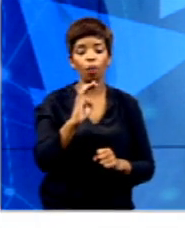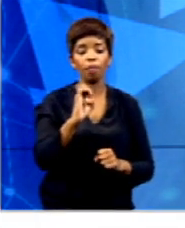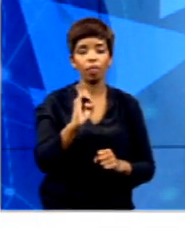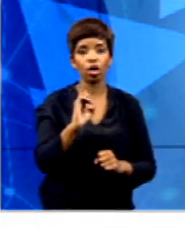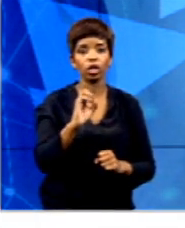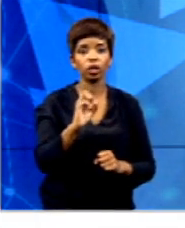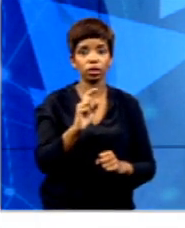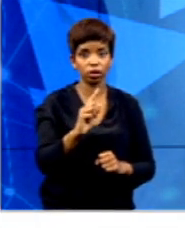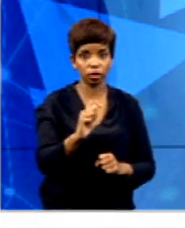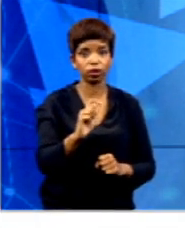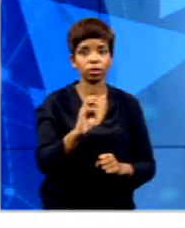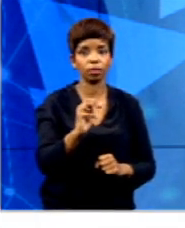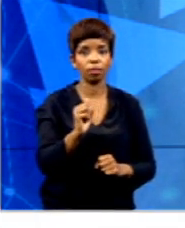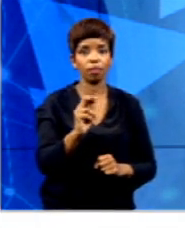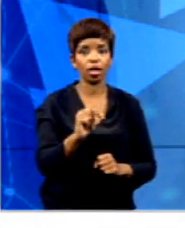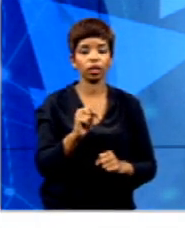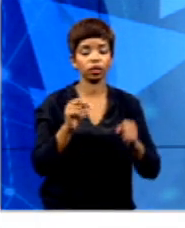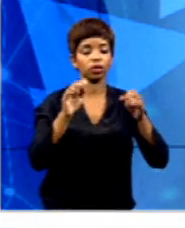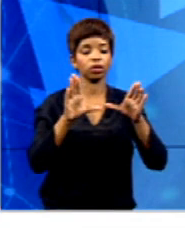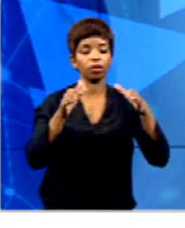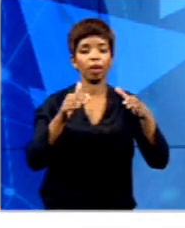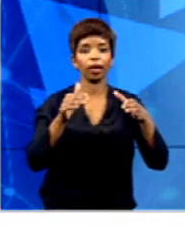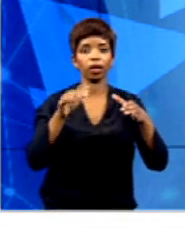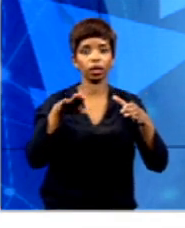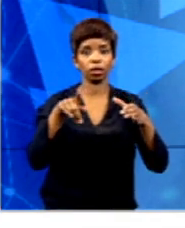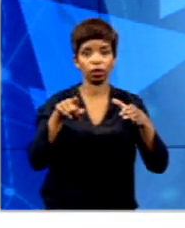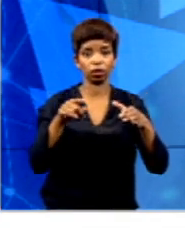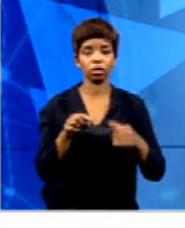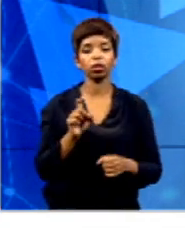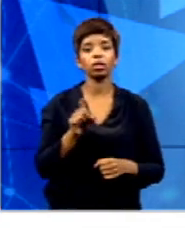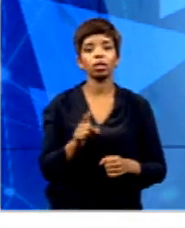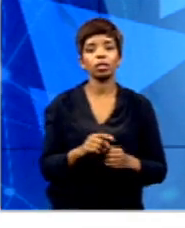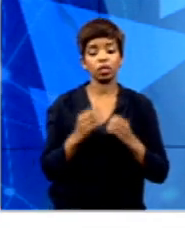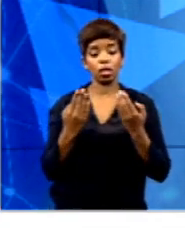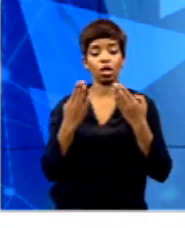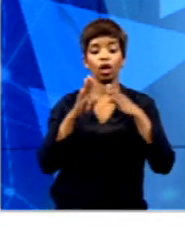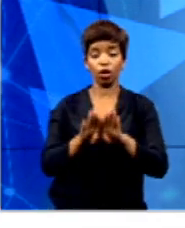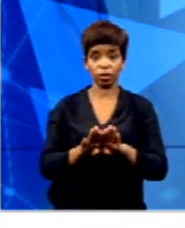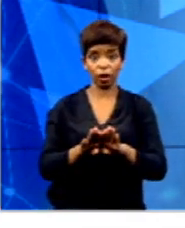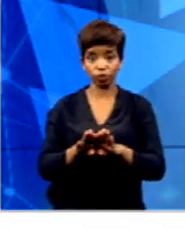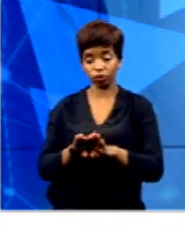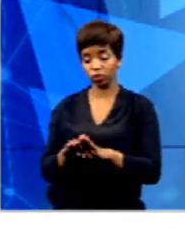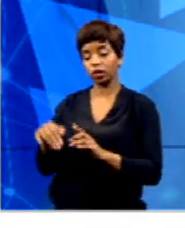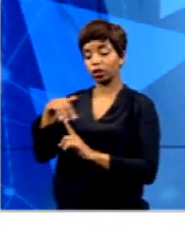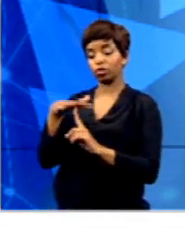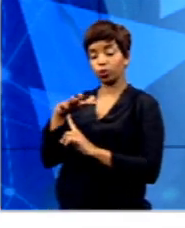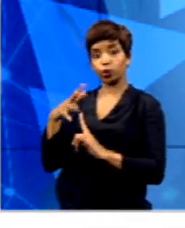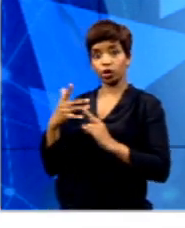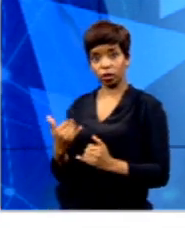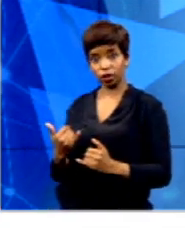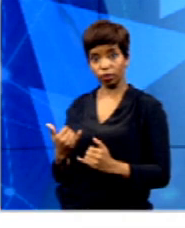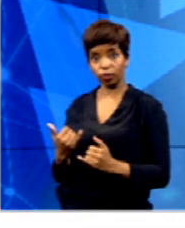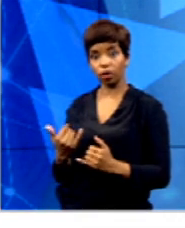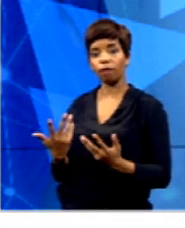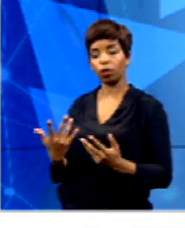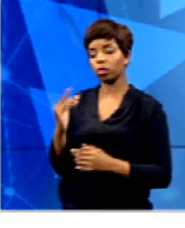just finally, Edite, in what way does this lockdown situation throw the spotlight on insurance contracts?